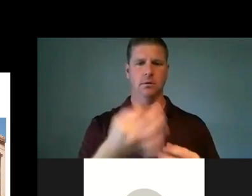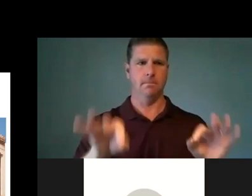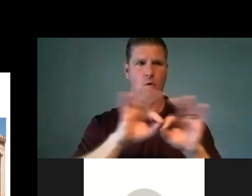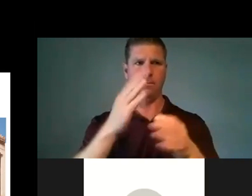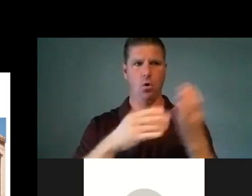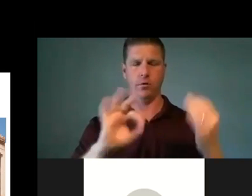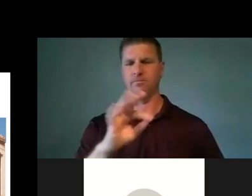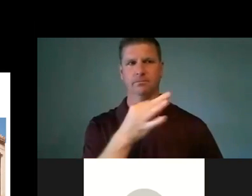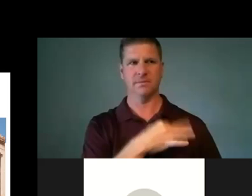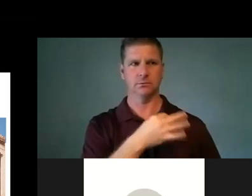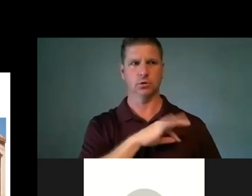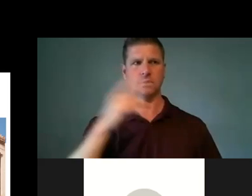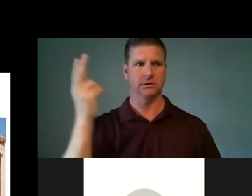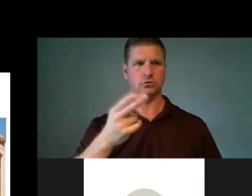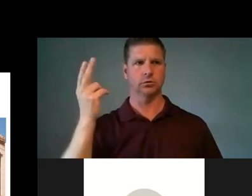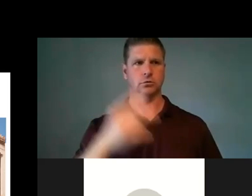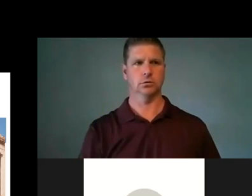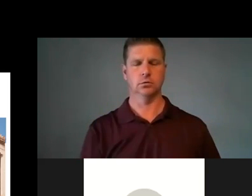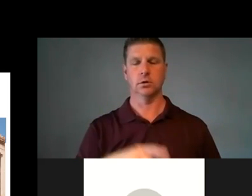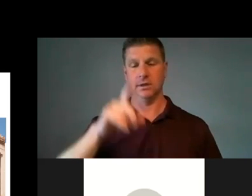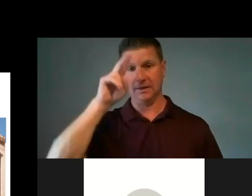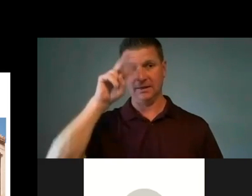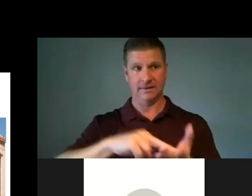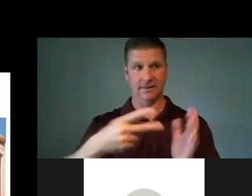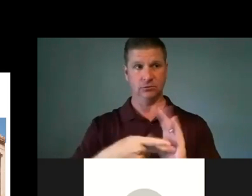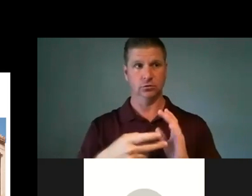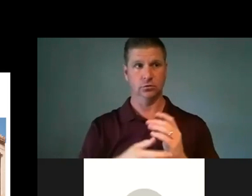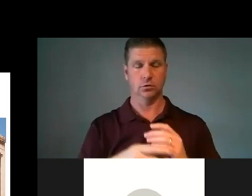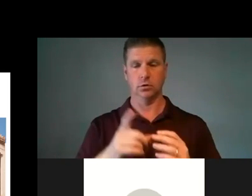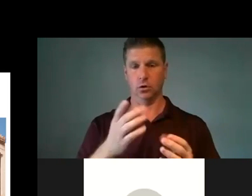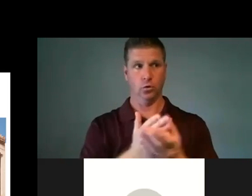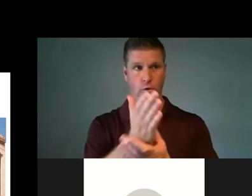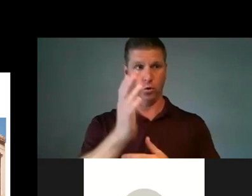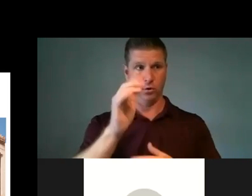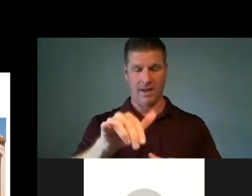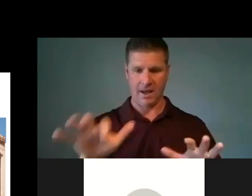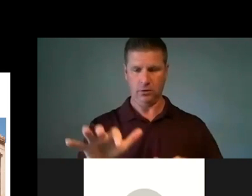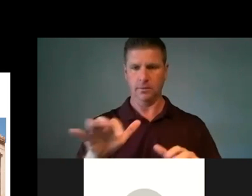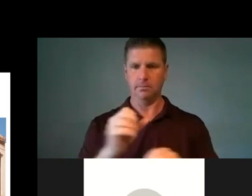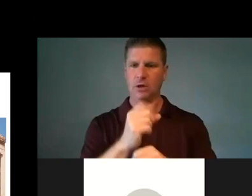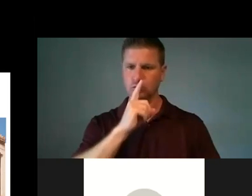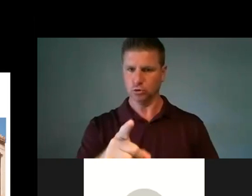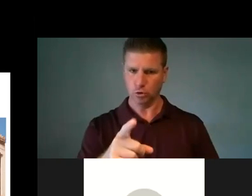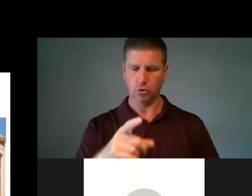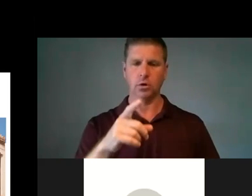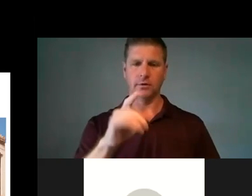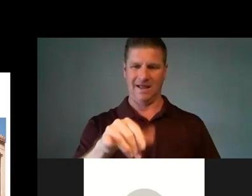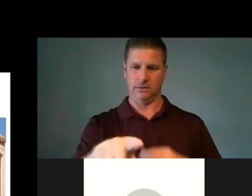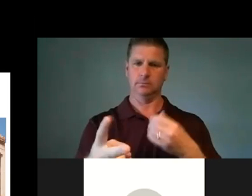of Pittsburgh's history. And the intention here is, through this action, to ensure that it actually is